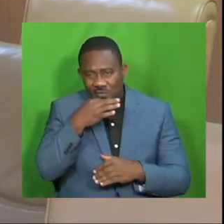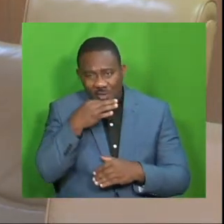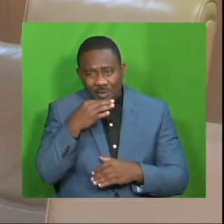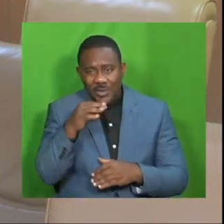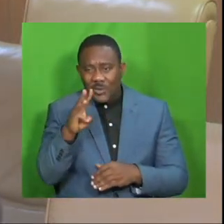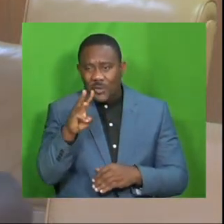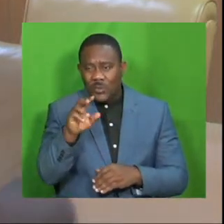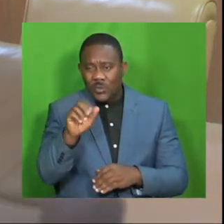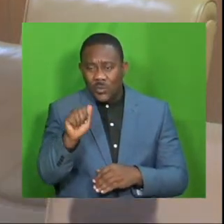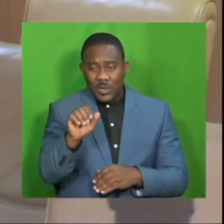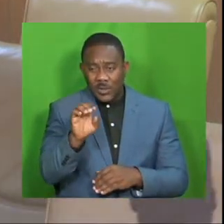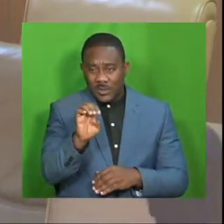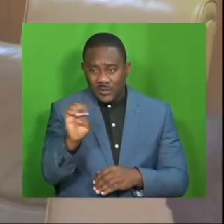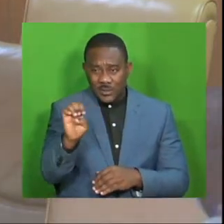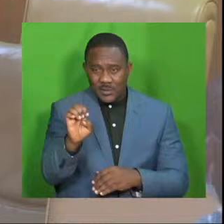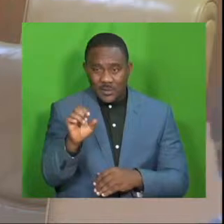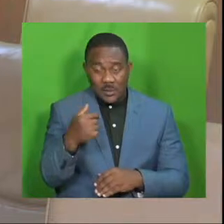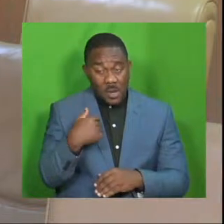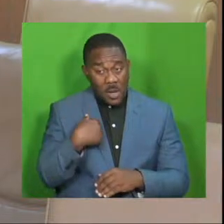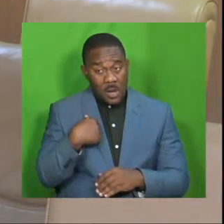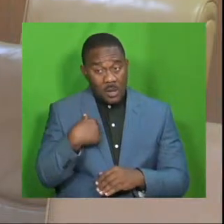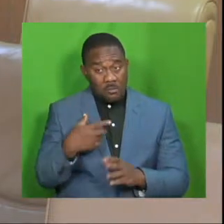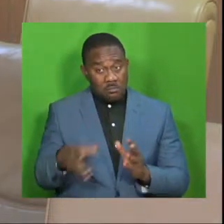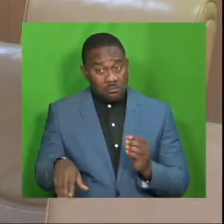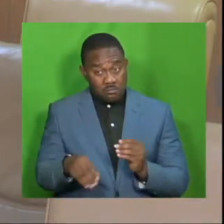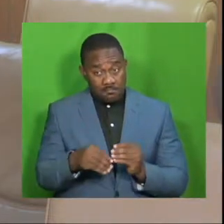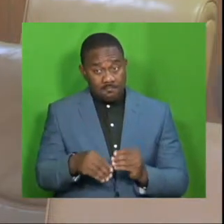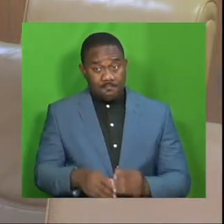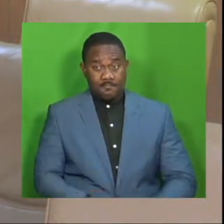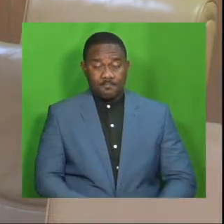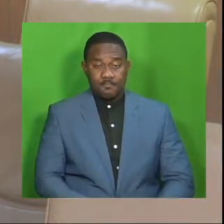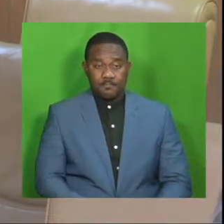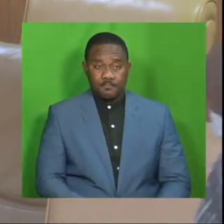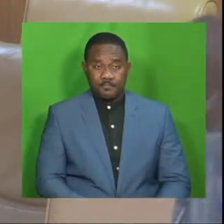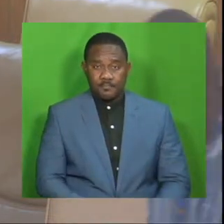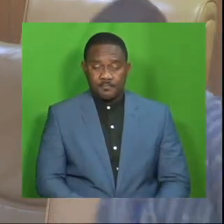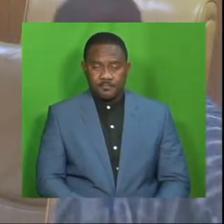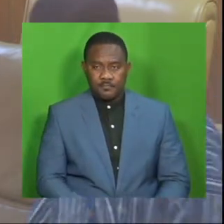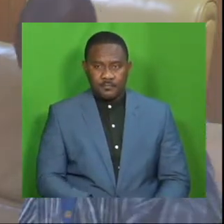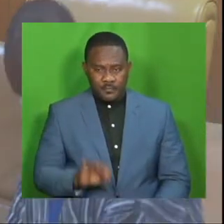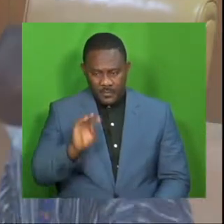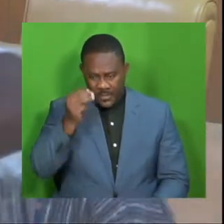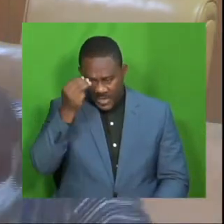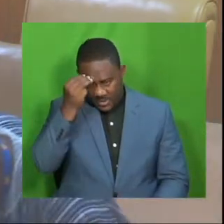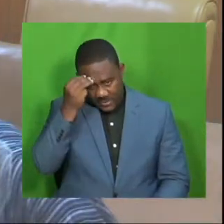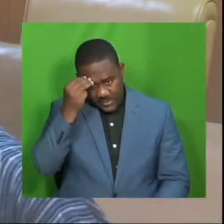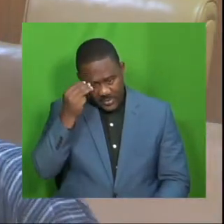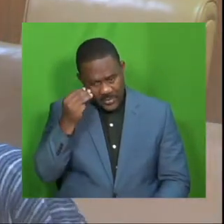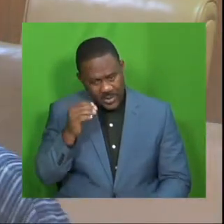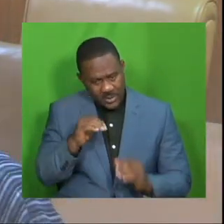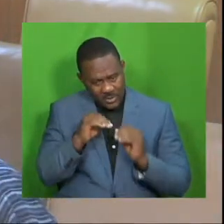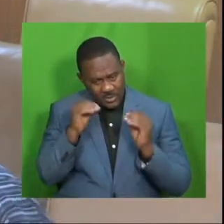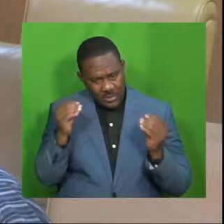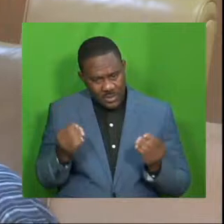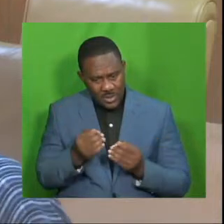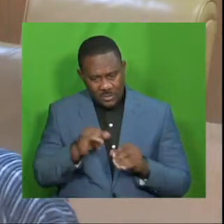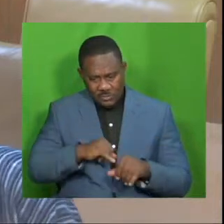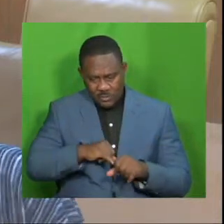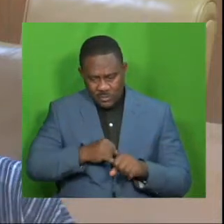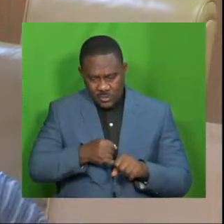just have a quick follow-up. I noticed that the ministry is implementing a number of